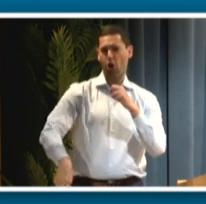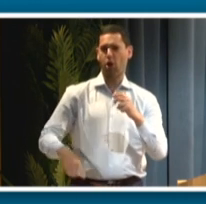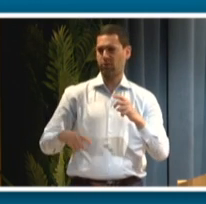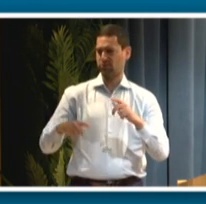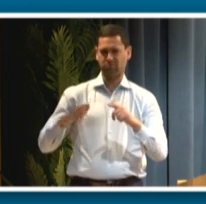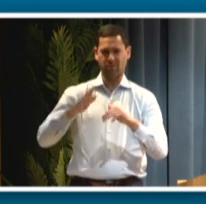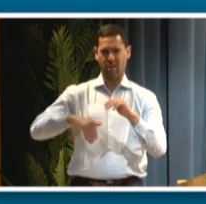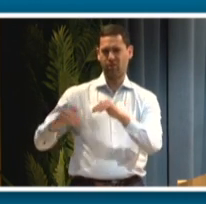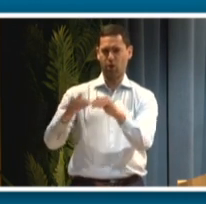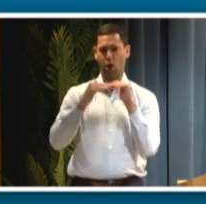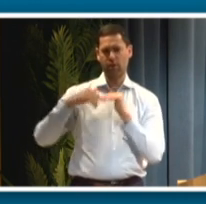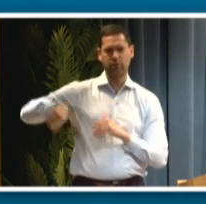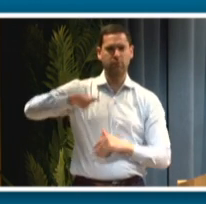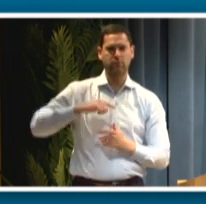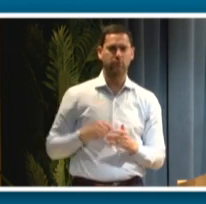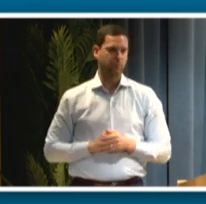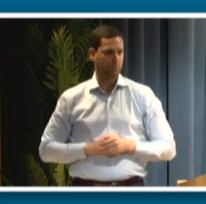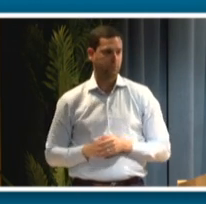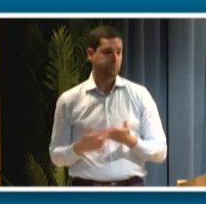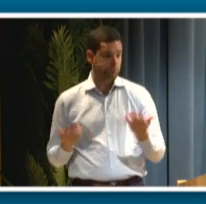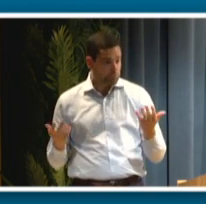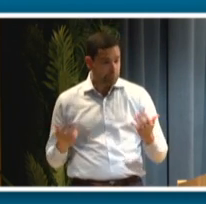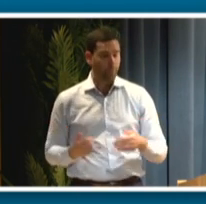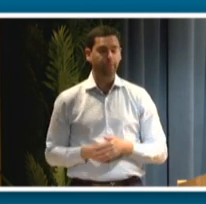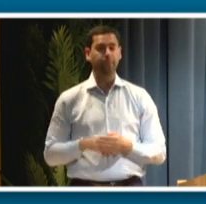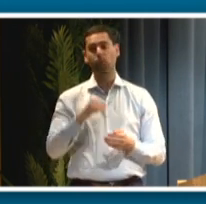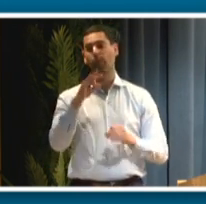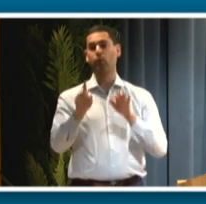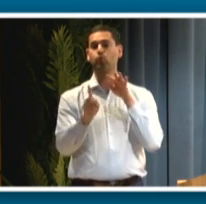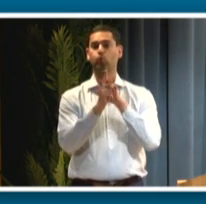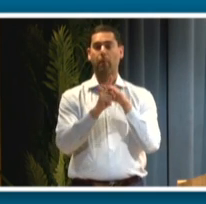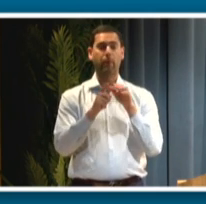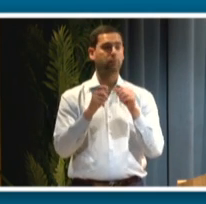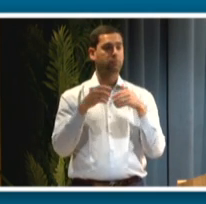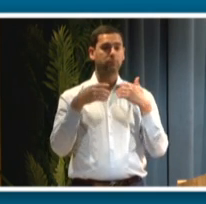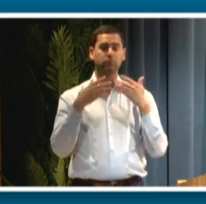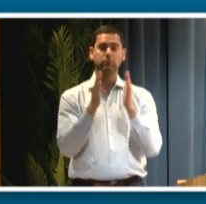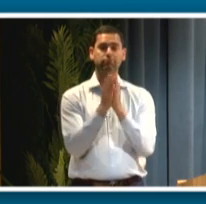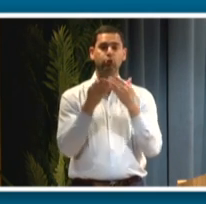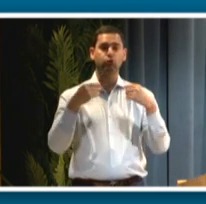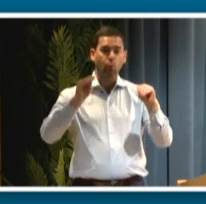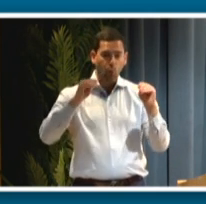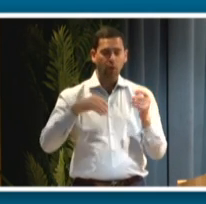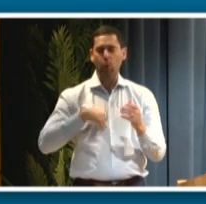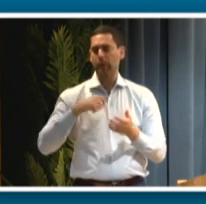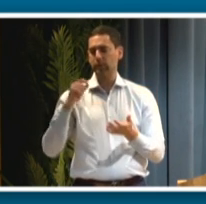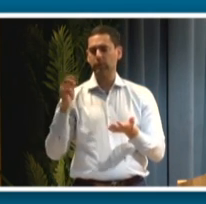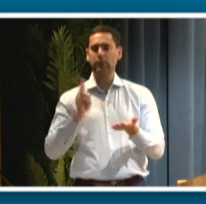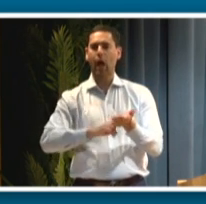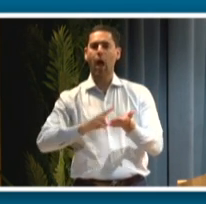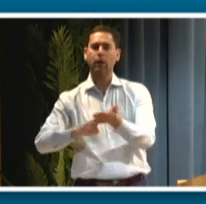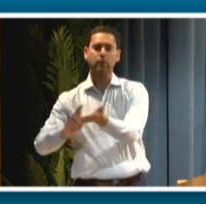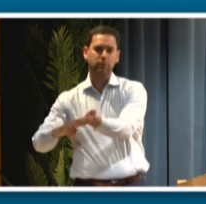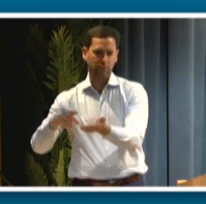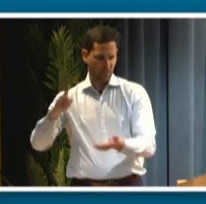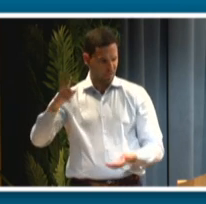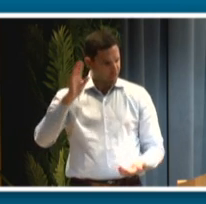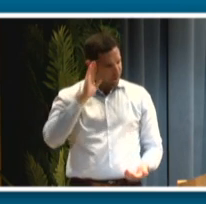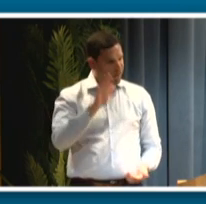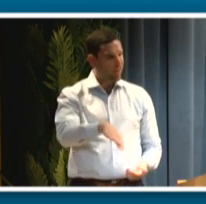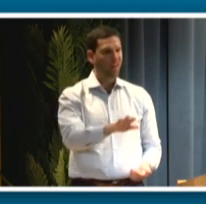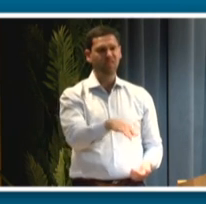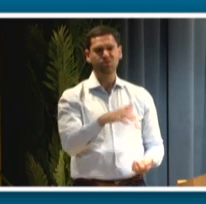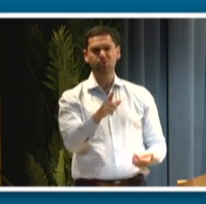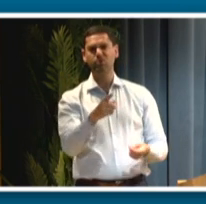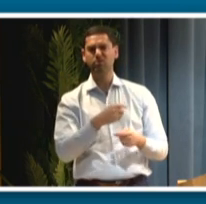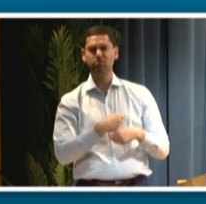Okay. And so what happens when I show up to places or I'm in a bookstore, I'm at a signing, is that people come and they say, like, yo, you've been able to produce this, and there's this weird awe.